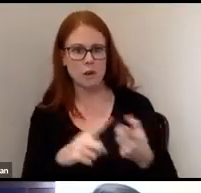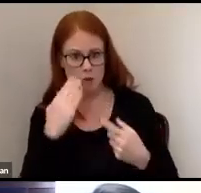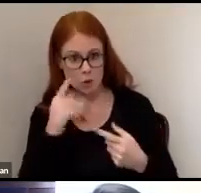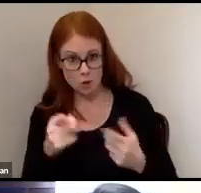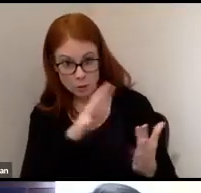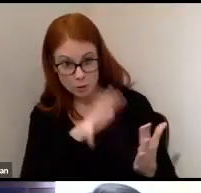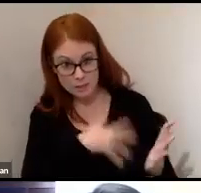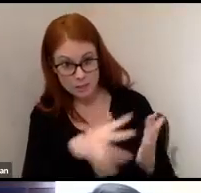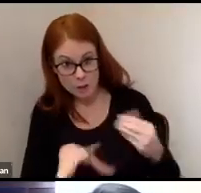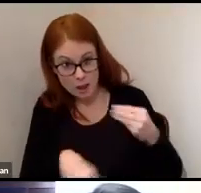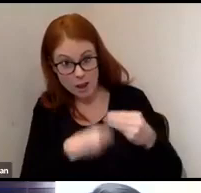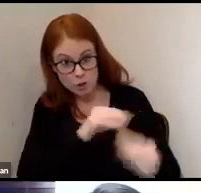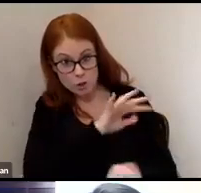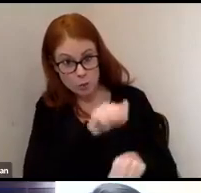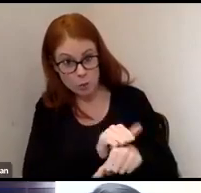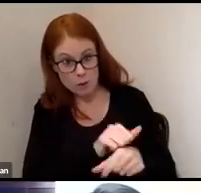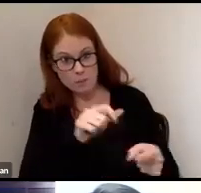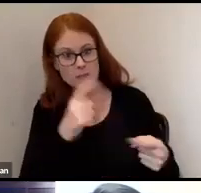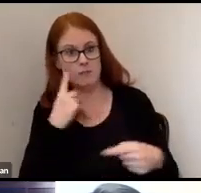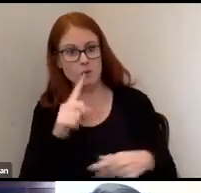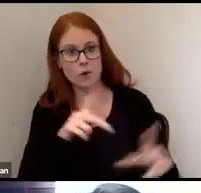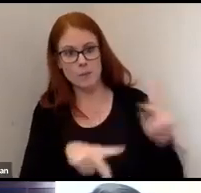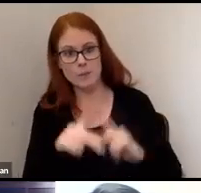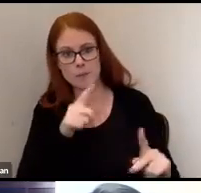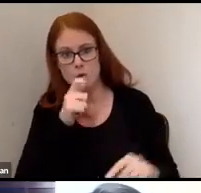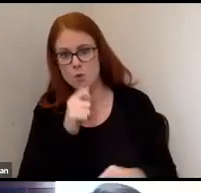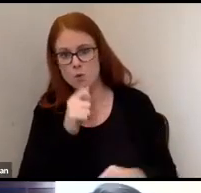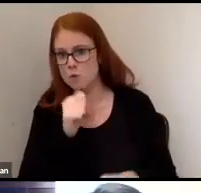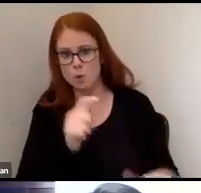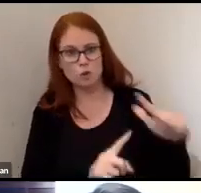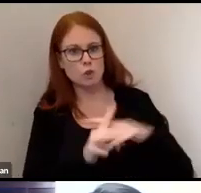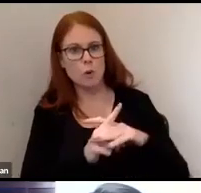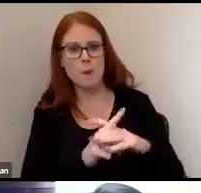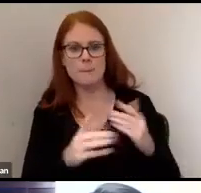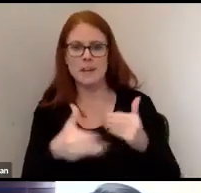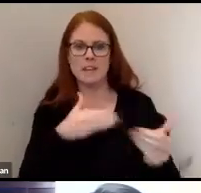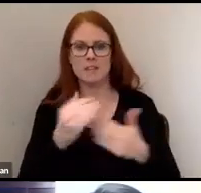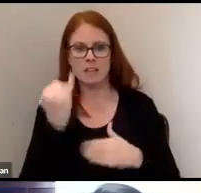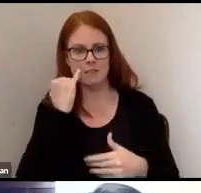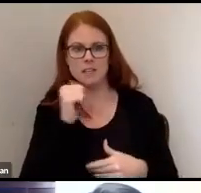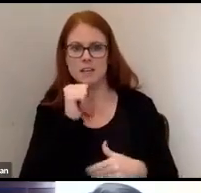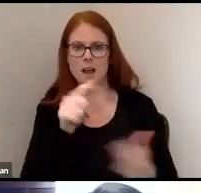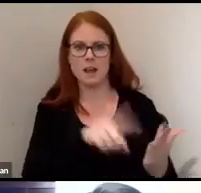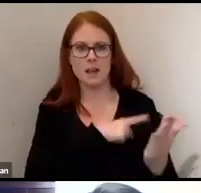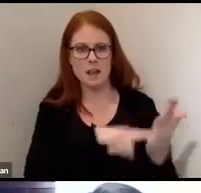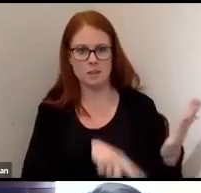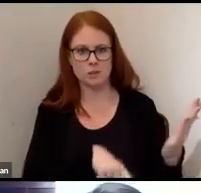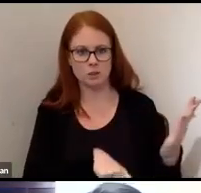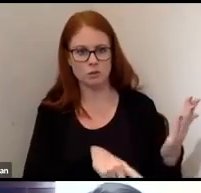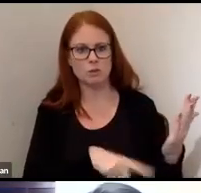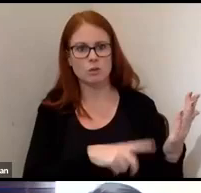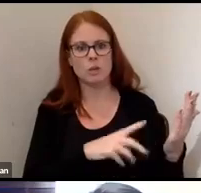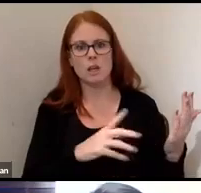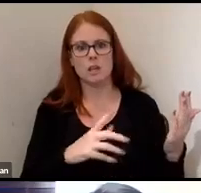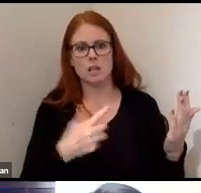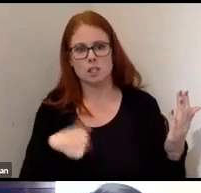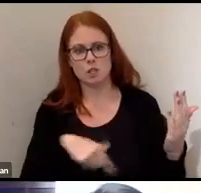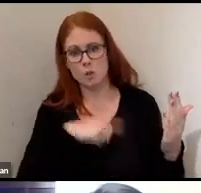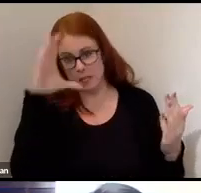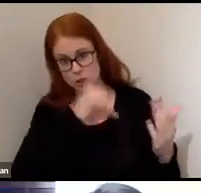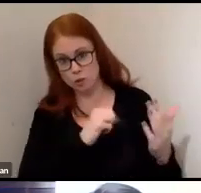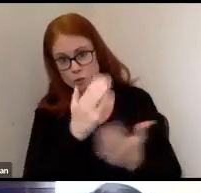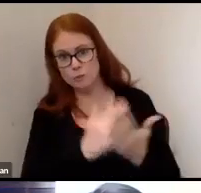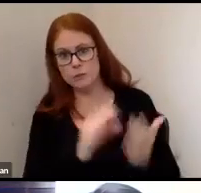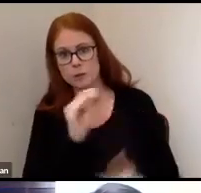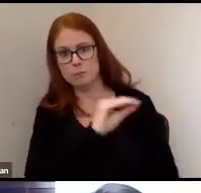scheduling extra appointments to account for people maybe that aren't going to show up, even if they didn't cancel? Do we assume that there's a